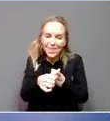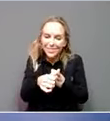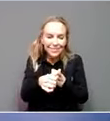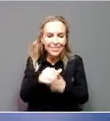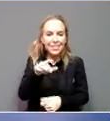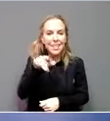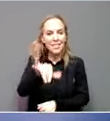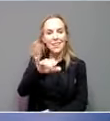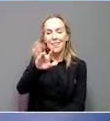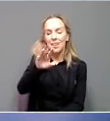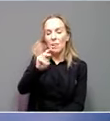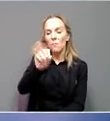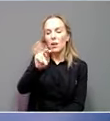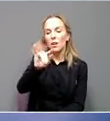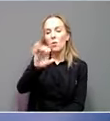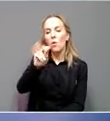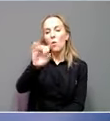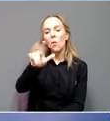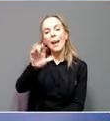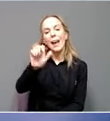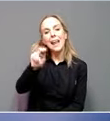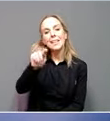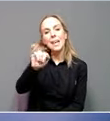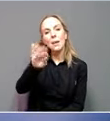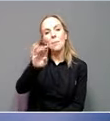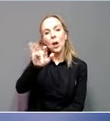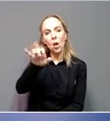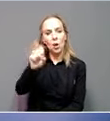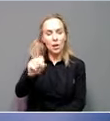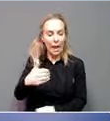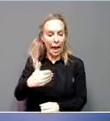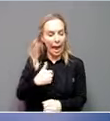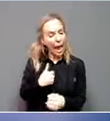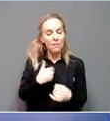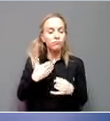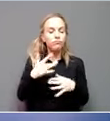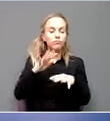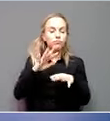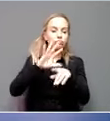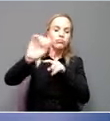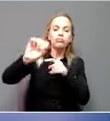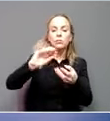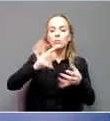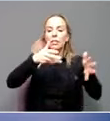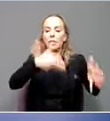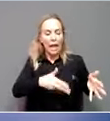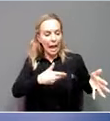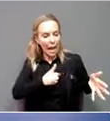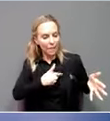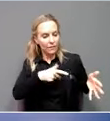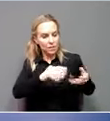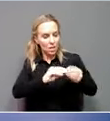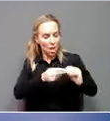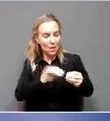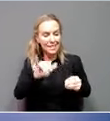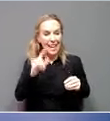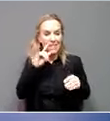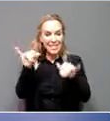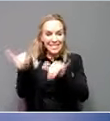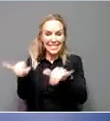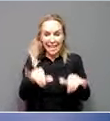antibodies do not have an unlimited supply. If we had any type of surge like we did the last time, we would not